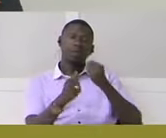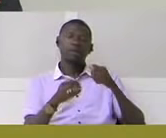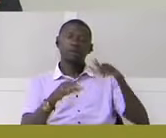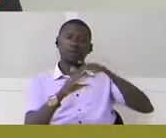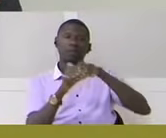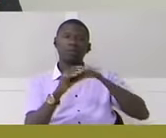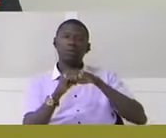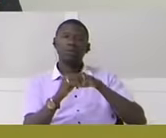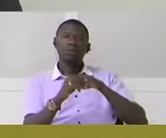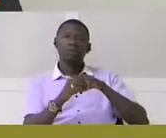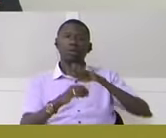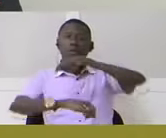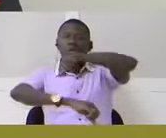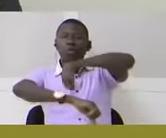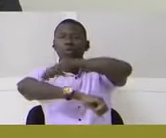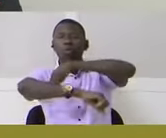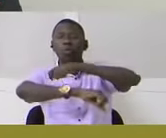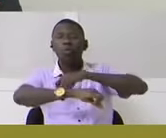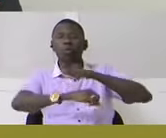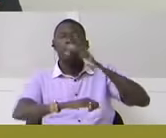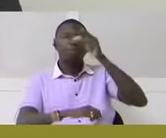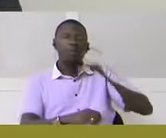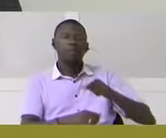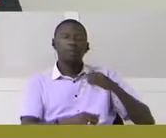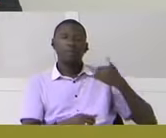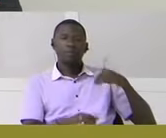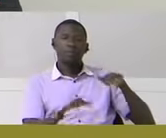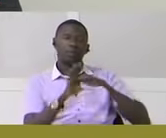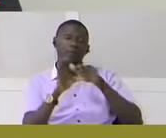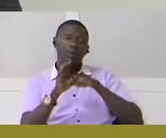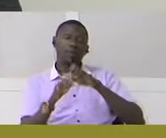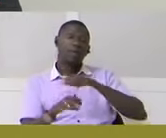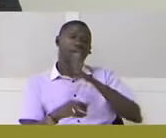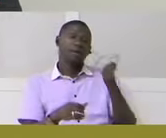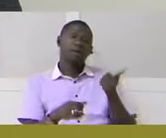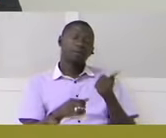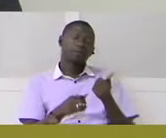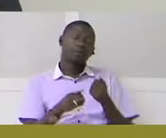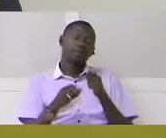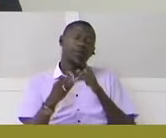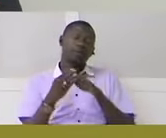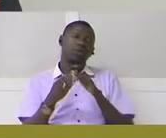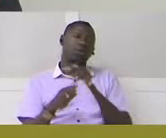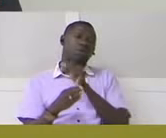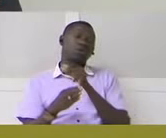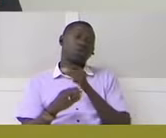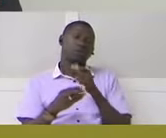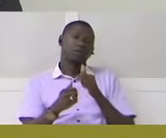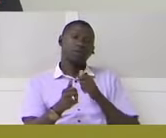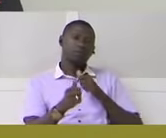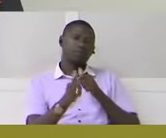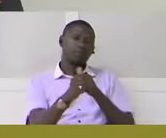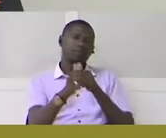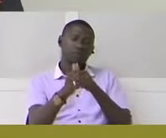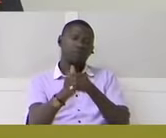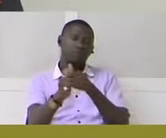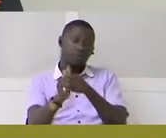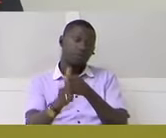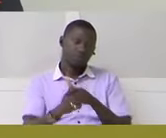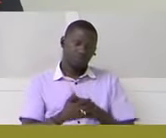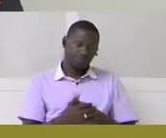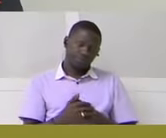the protocols. Walam principal wala moto walam alpha bag be moto men kono ani moto lu men bulata noma